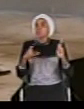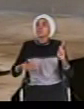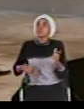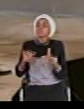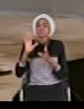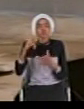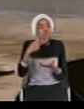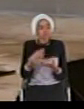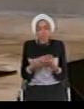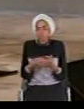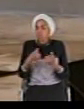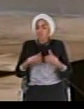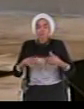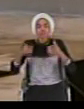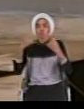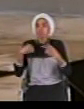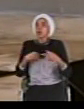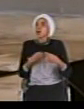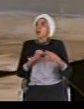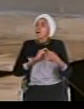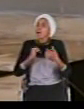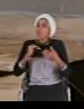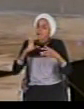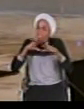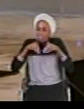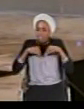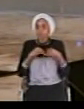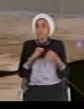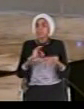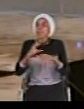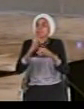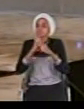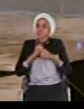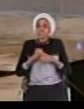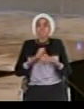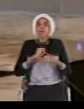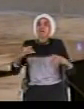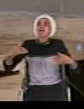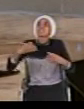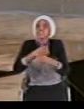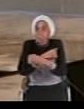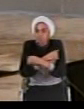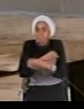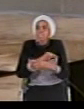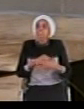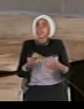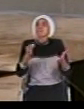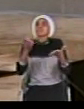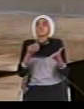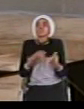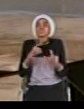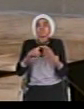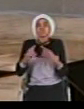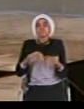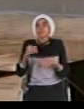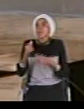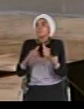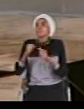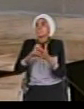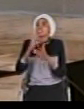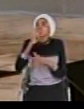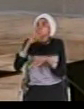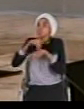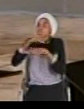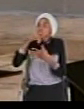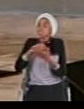has come, I accept, I believe, I embrace, I want you to do everything you sent you to do in